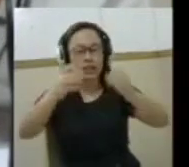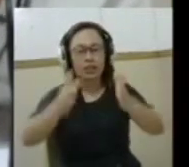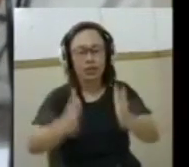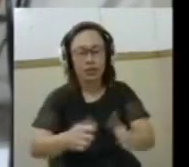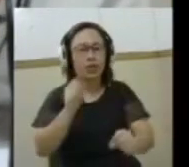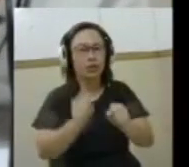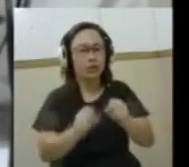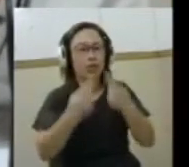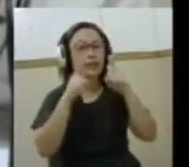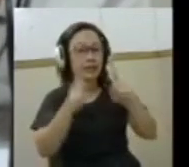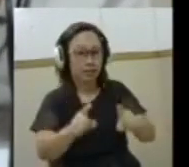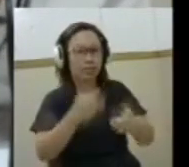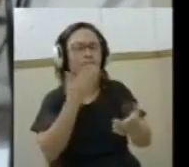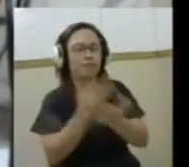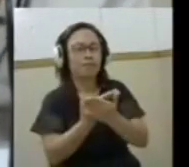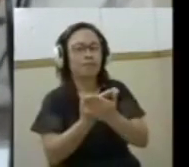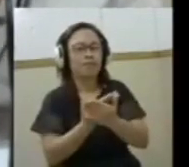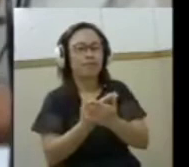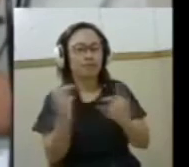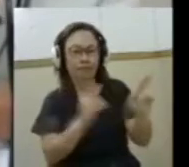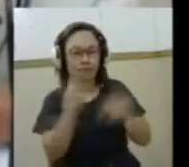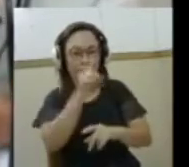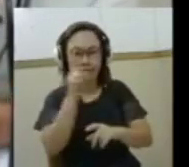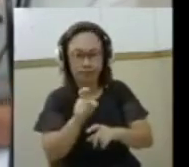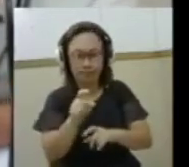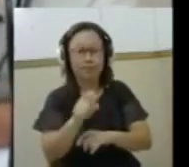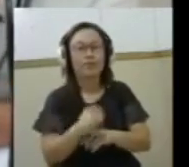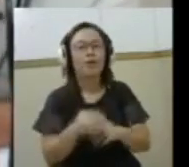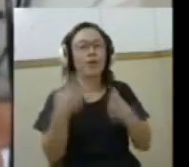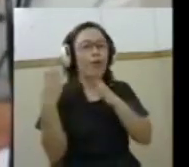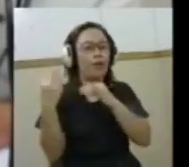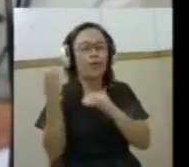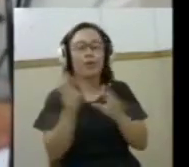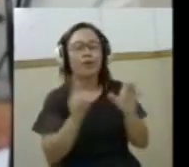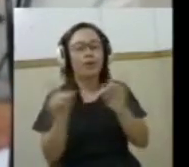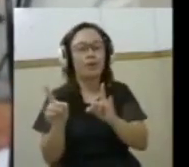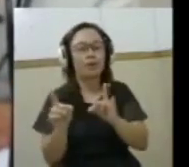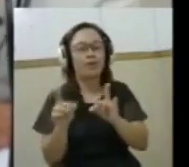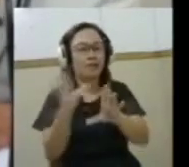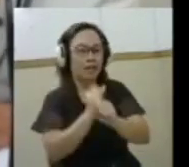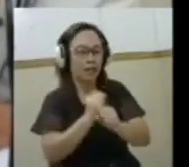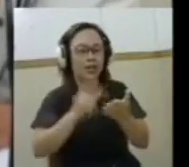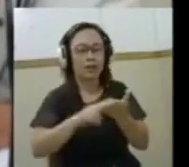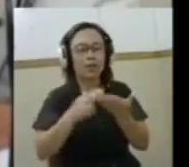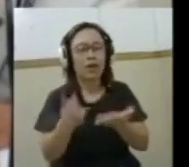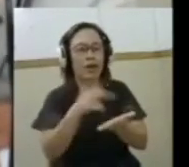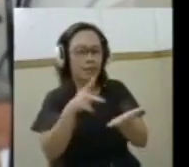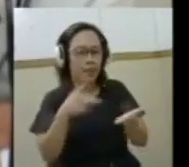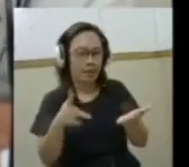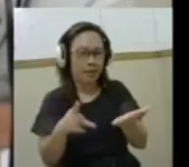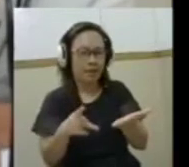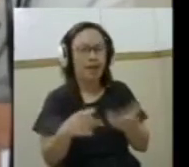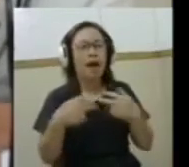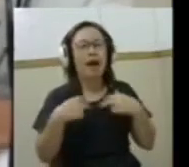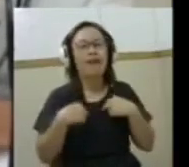well. Are you ready for the questions? I hope you do. Please get your notebook and ball pen. Here are